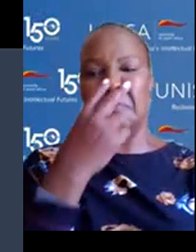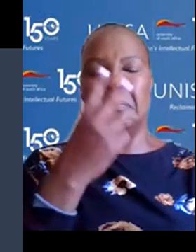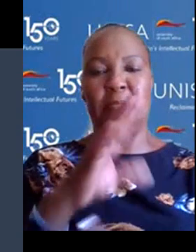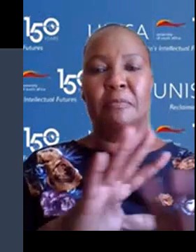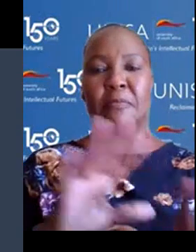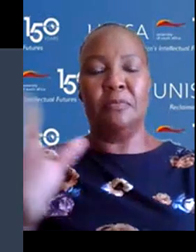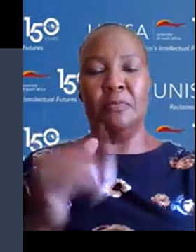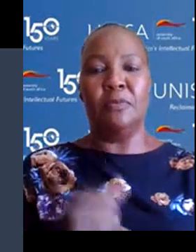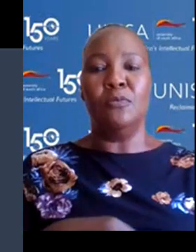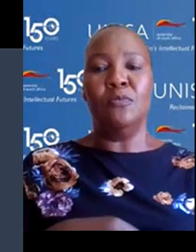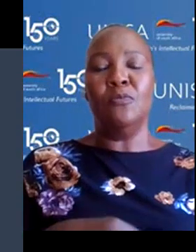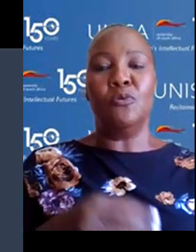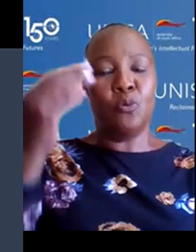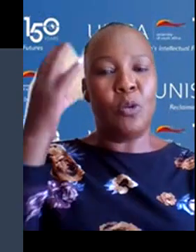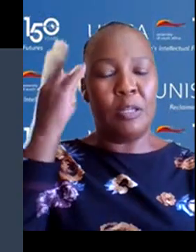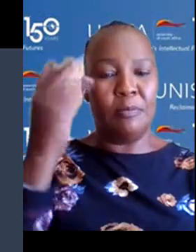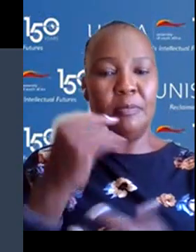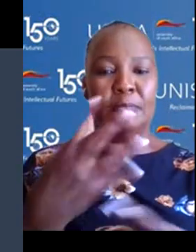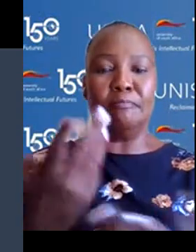go through, and also